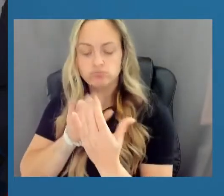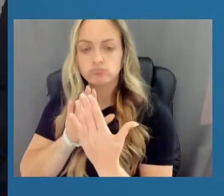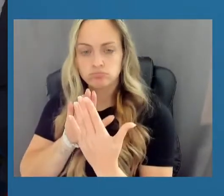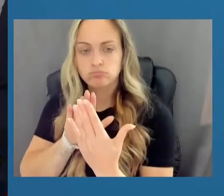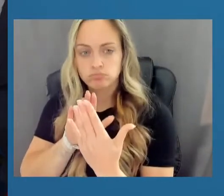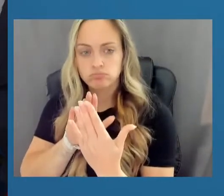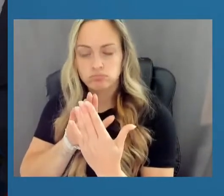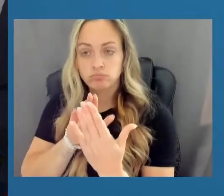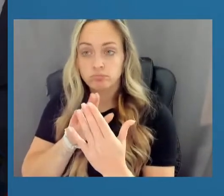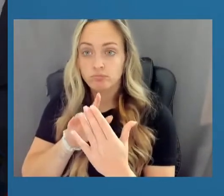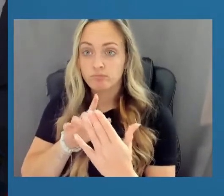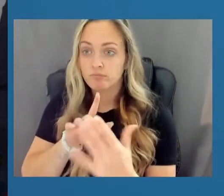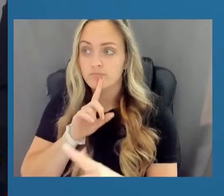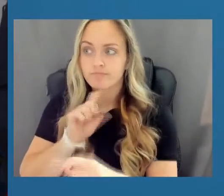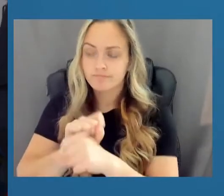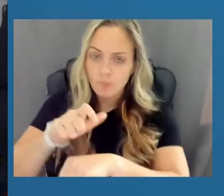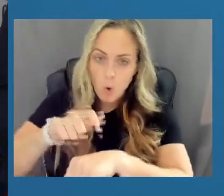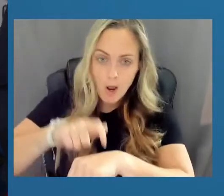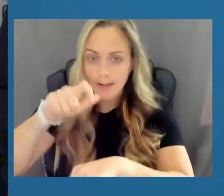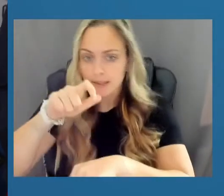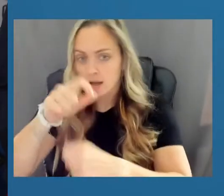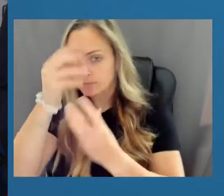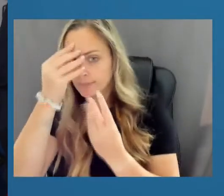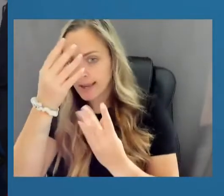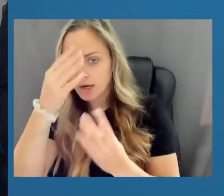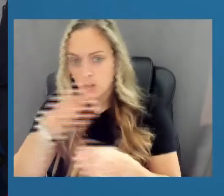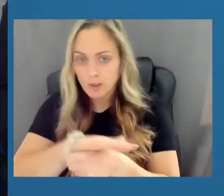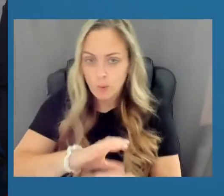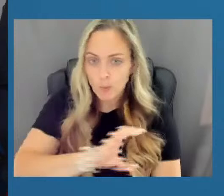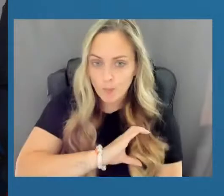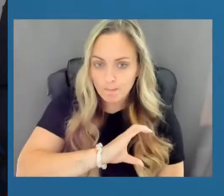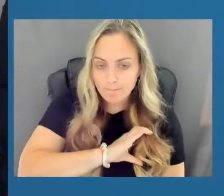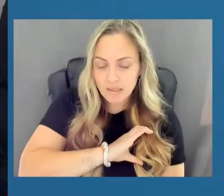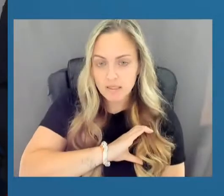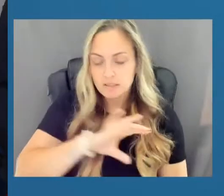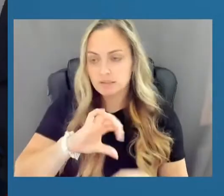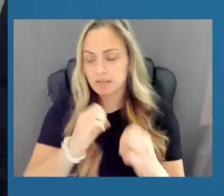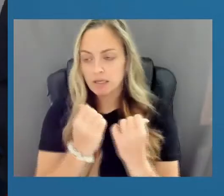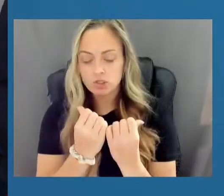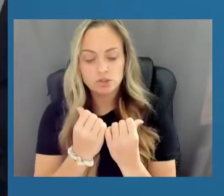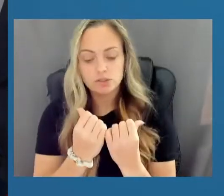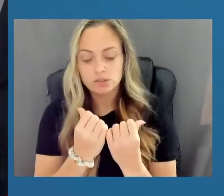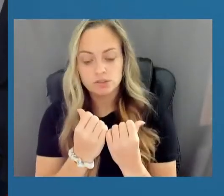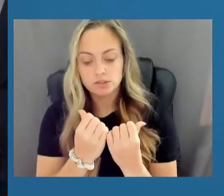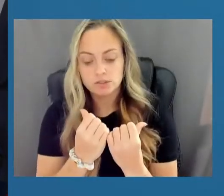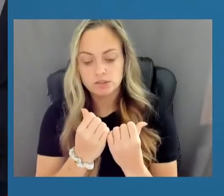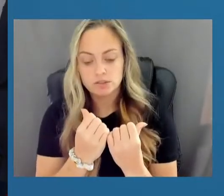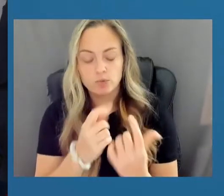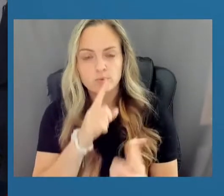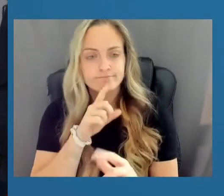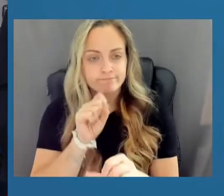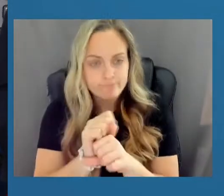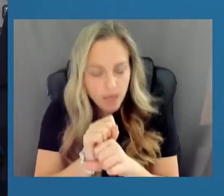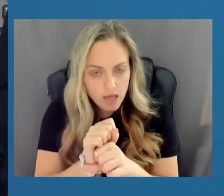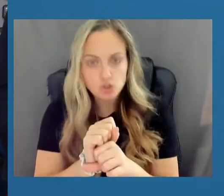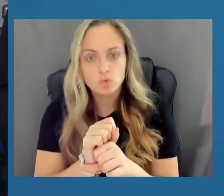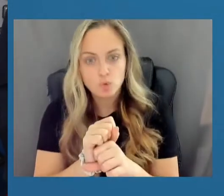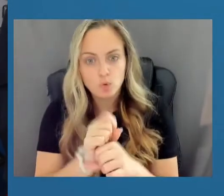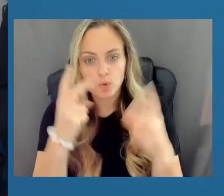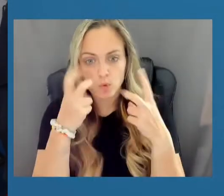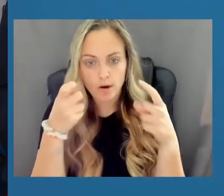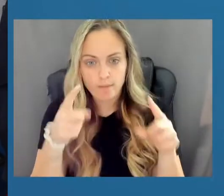give real-time data to the local policing agencies when there's an actual commission of a crime going on. We can